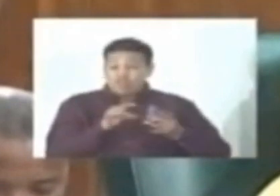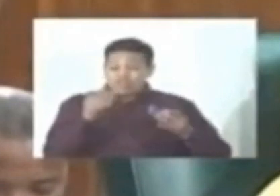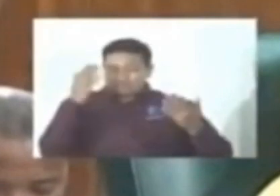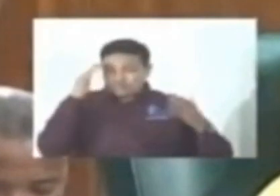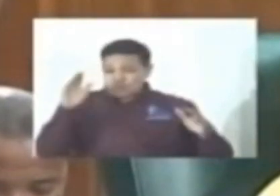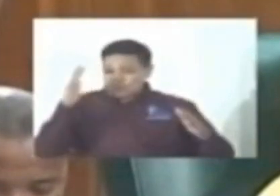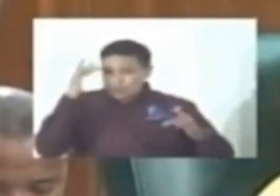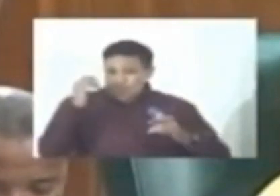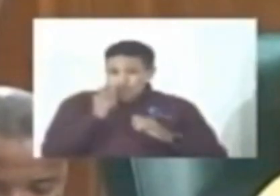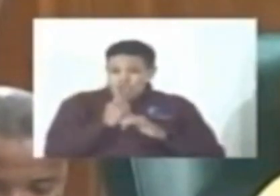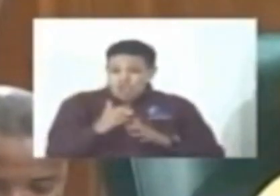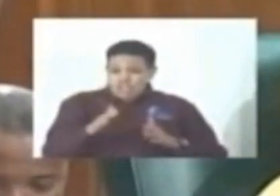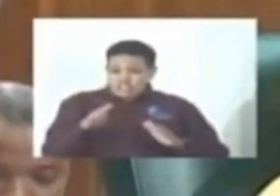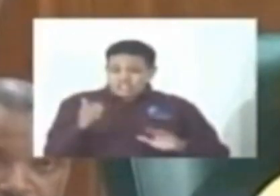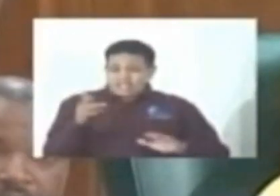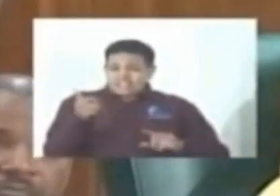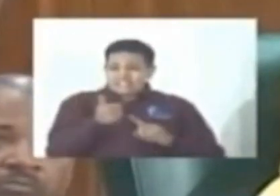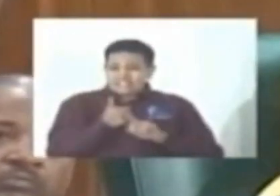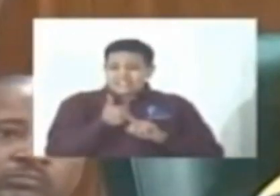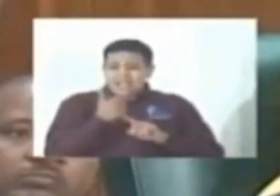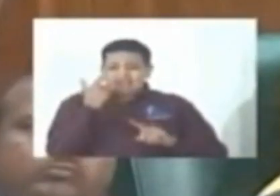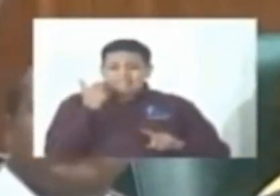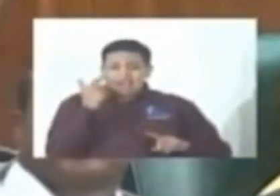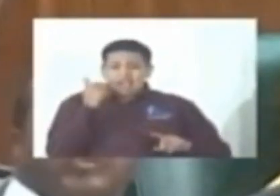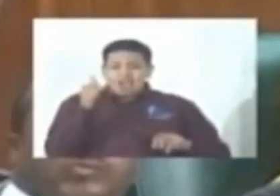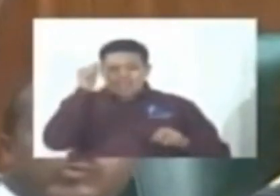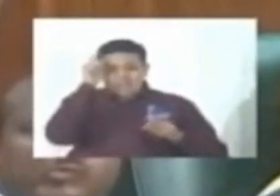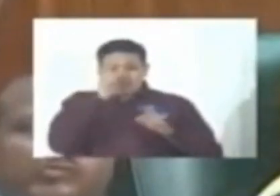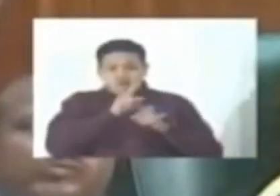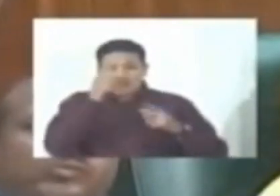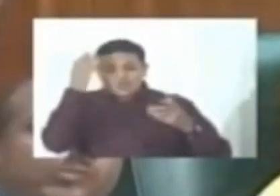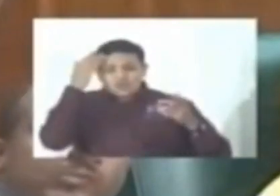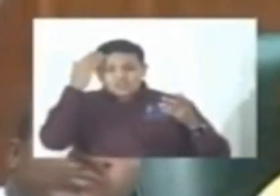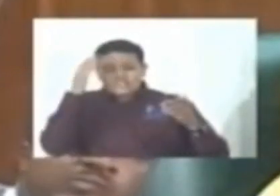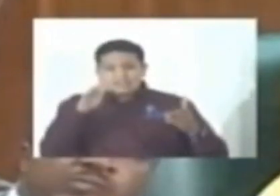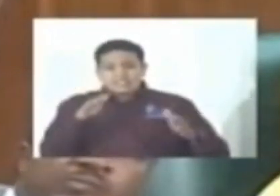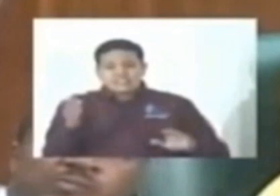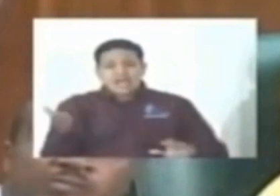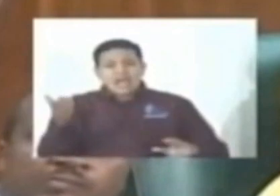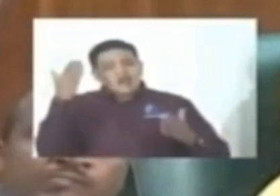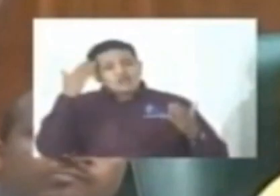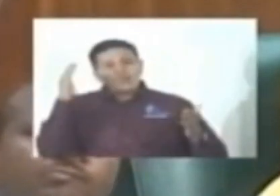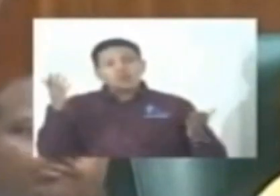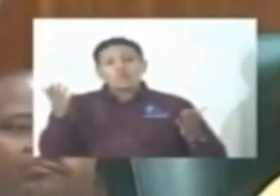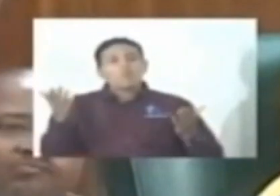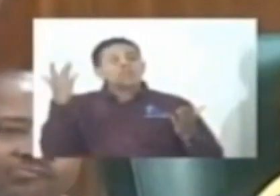cause of death, she actually broke down in tears. Her brother died and she don't even know what he died from.